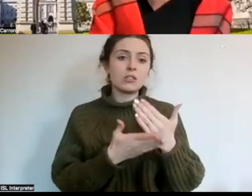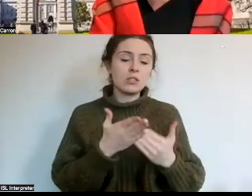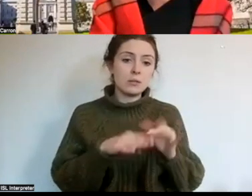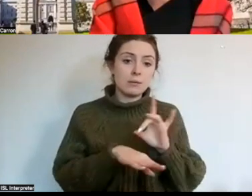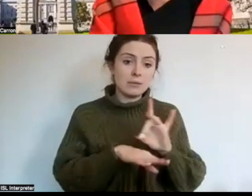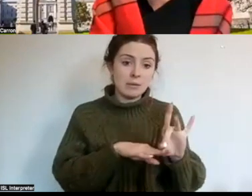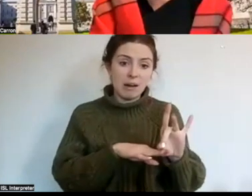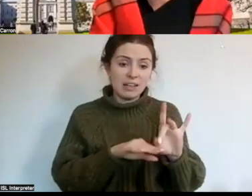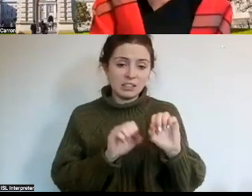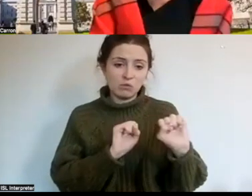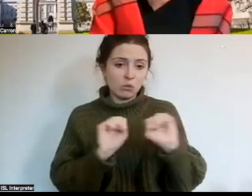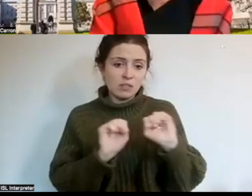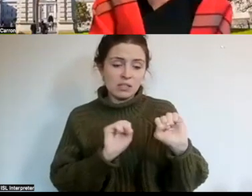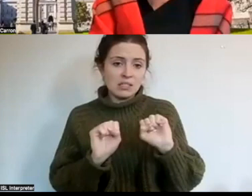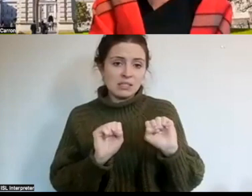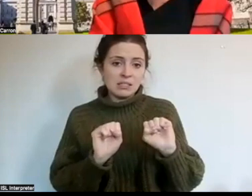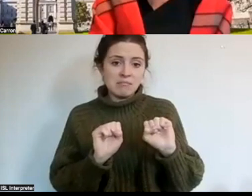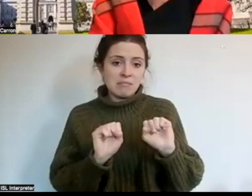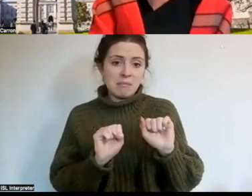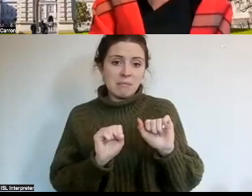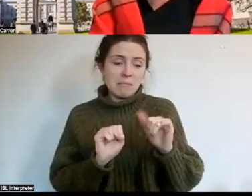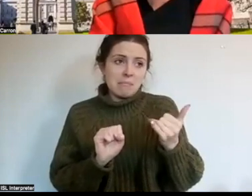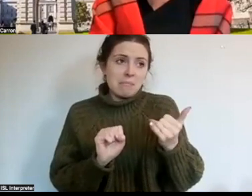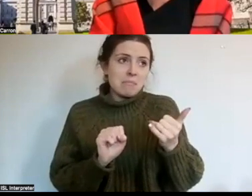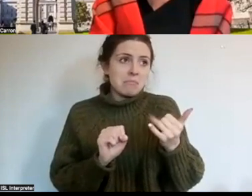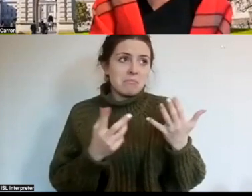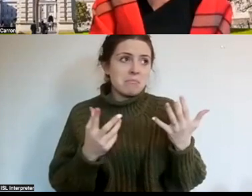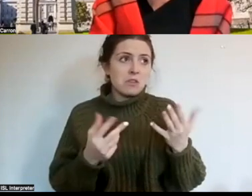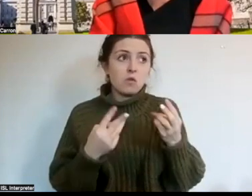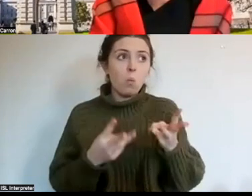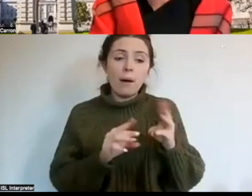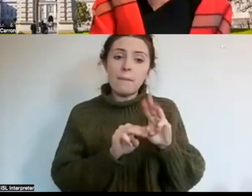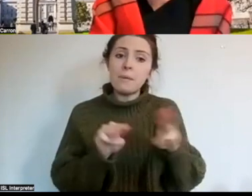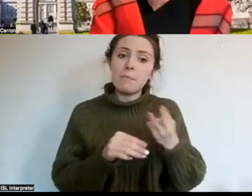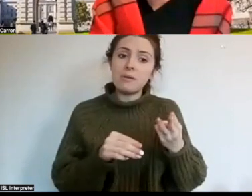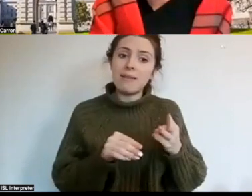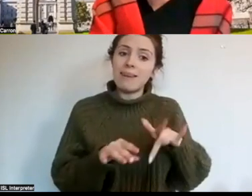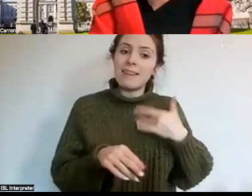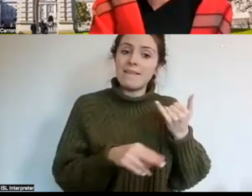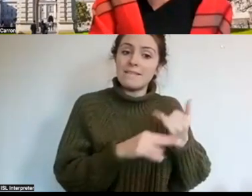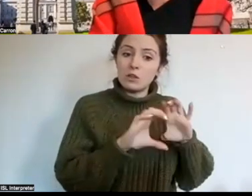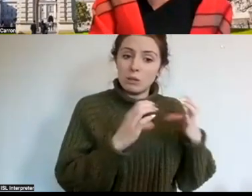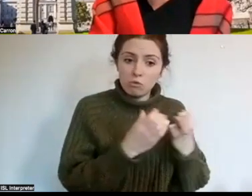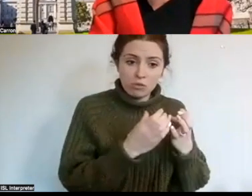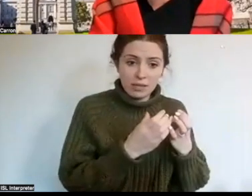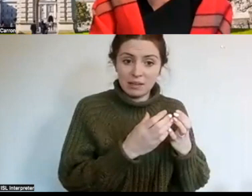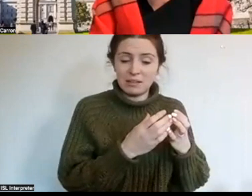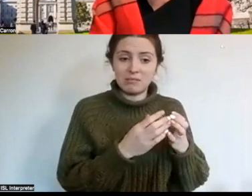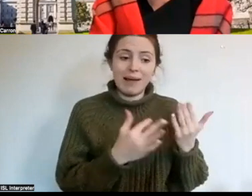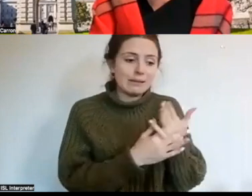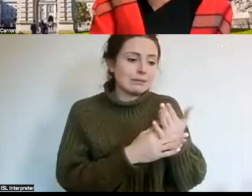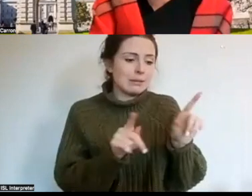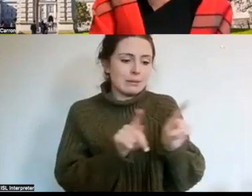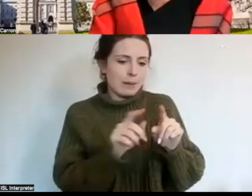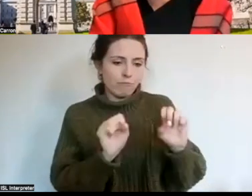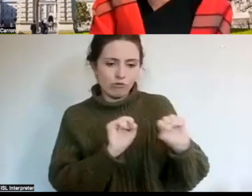absolutely not the case. We want people to live in the community. We want them to receive services on the same basis as everyone else. And